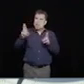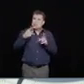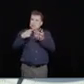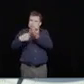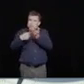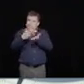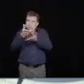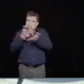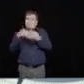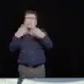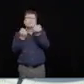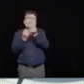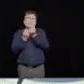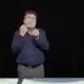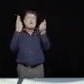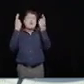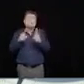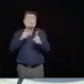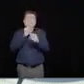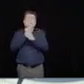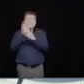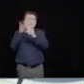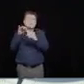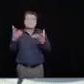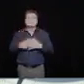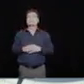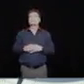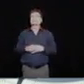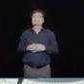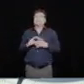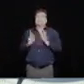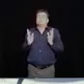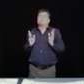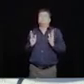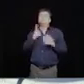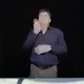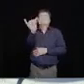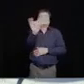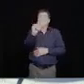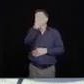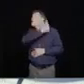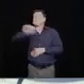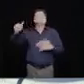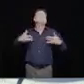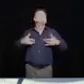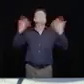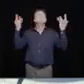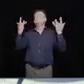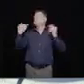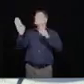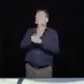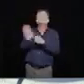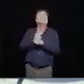no matter what happens. So I think we all need to, like any other event or business,